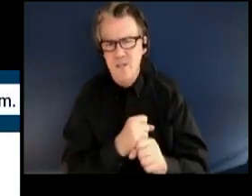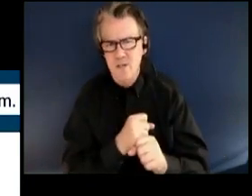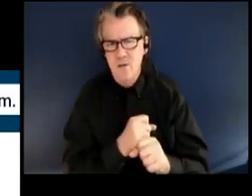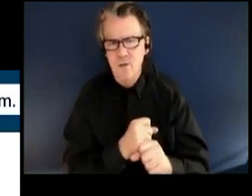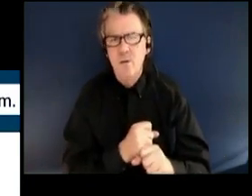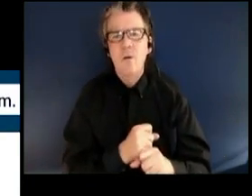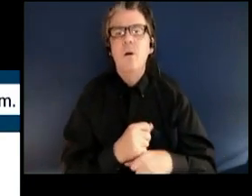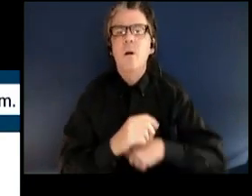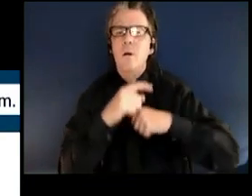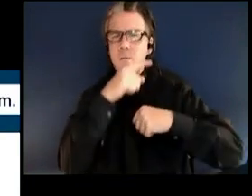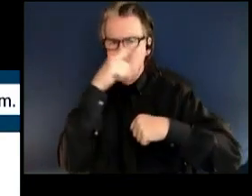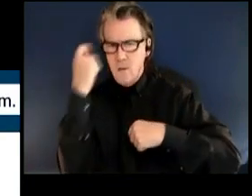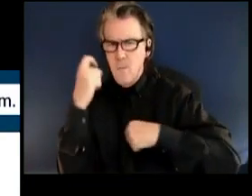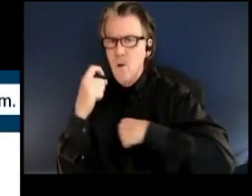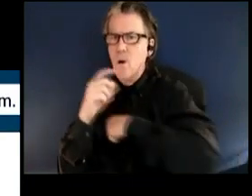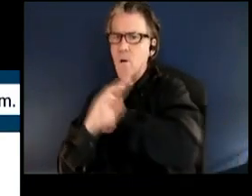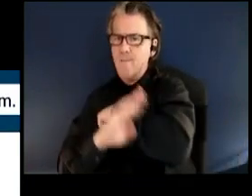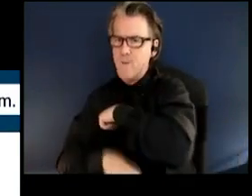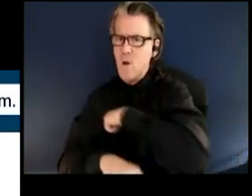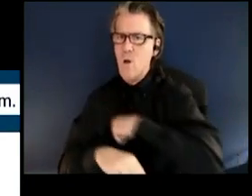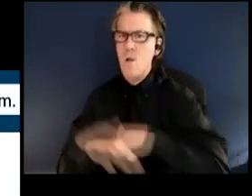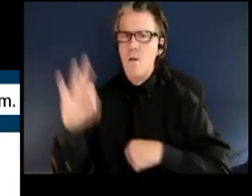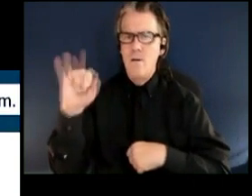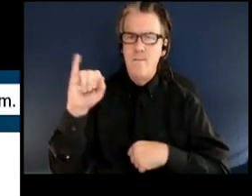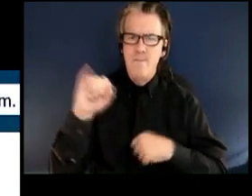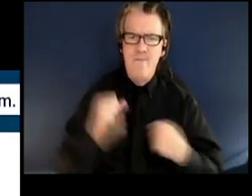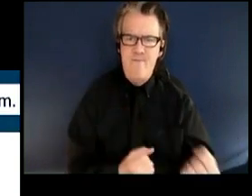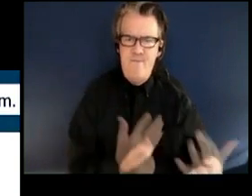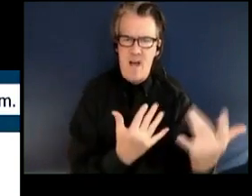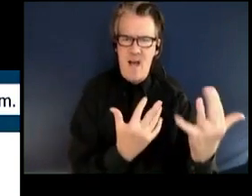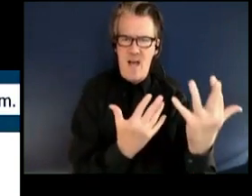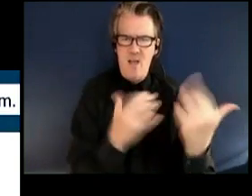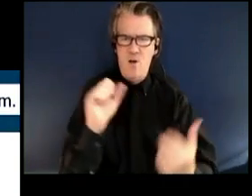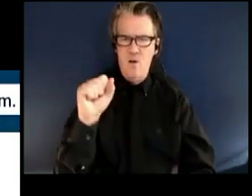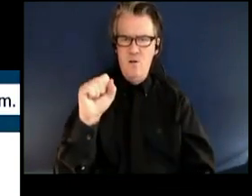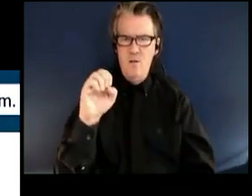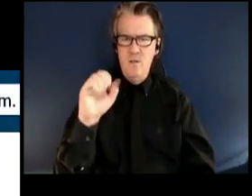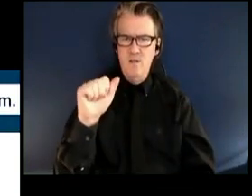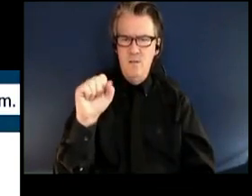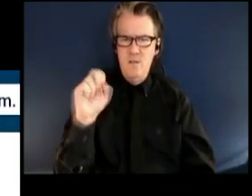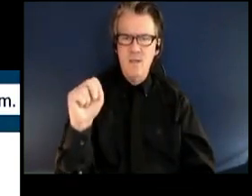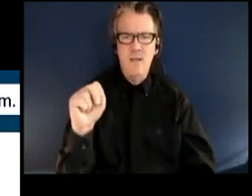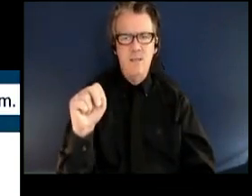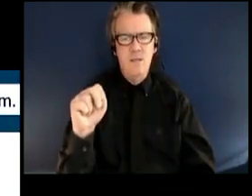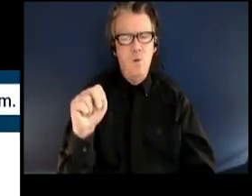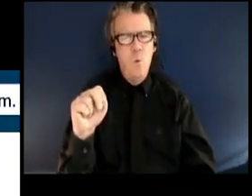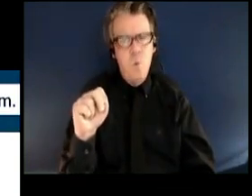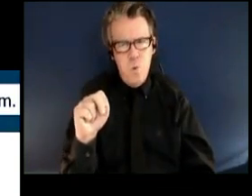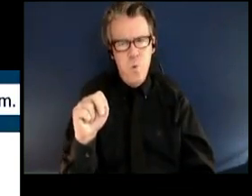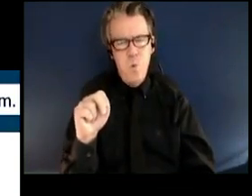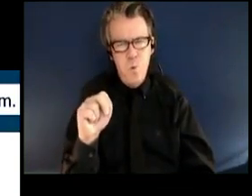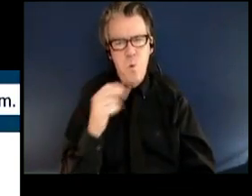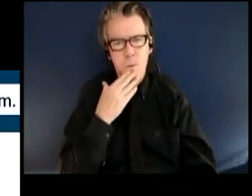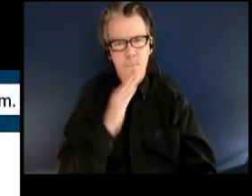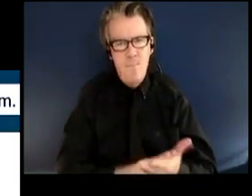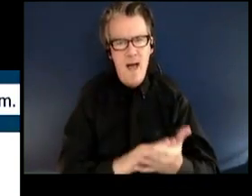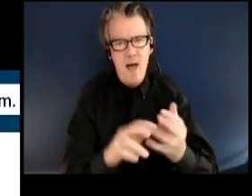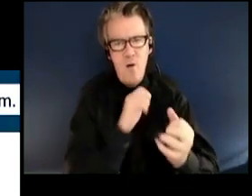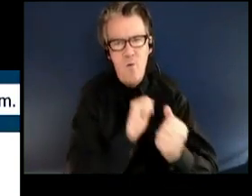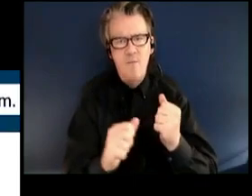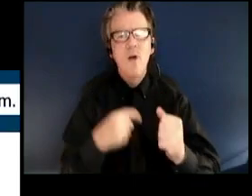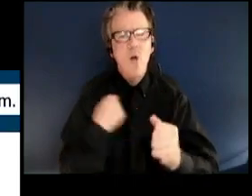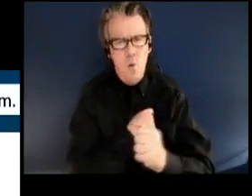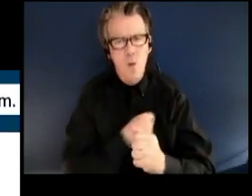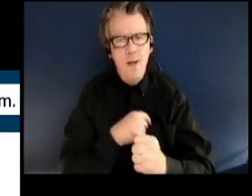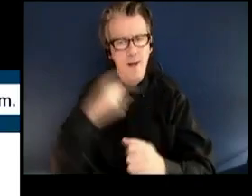we're very much looking forward to the rainy season ahead. So with that, I'll turn it back to you, Lindsay. Thanks, Vanessa.